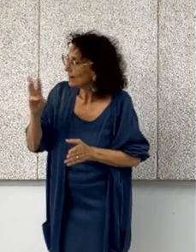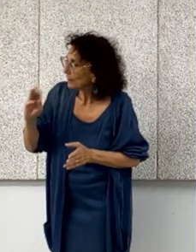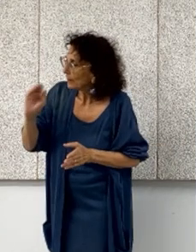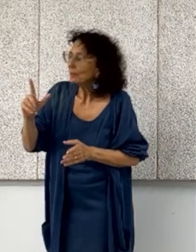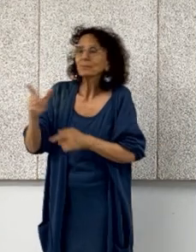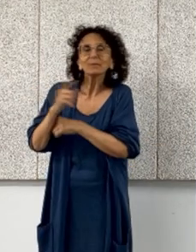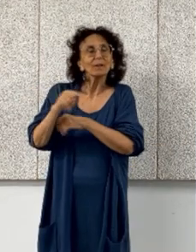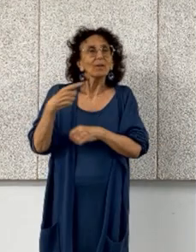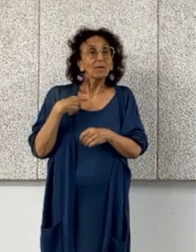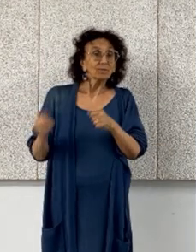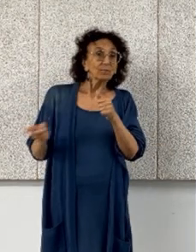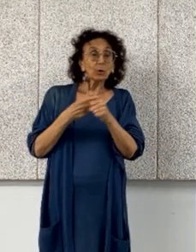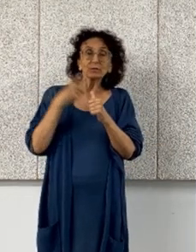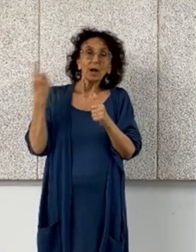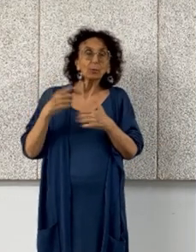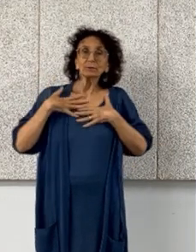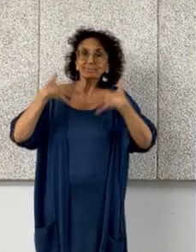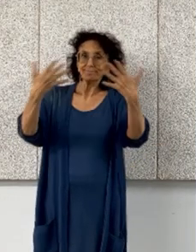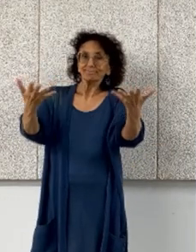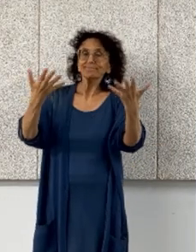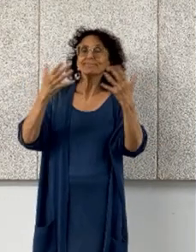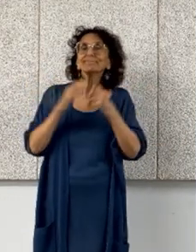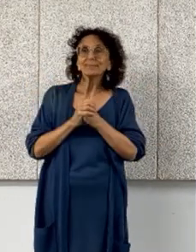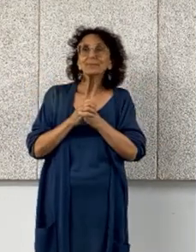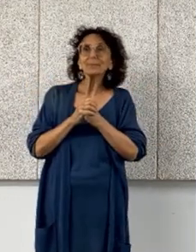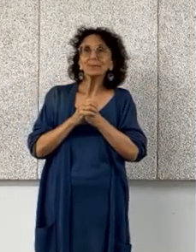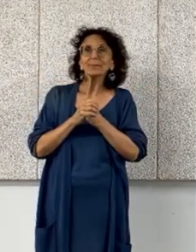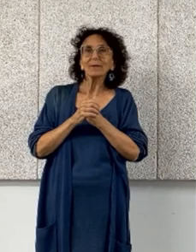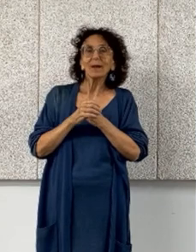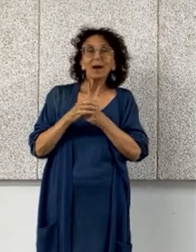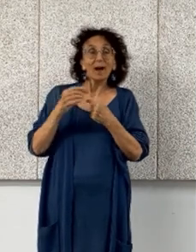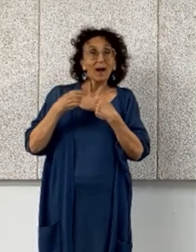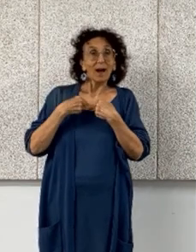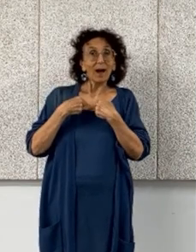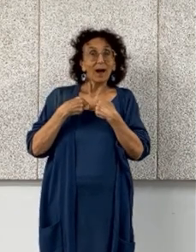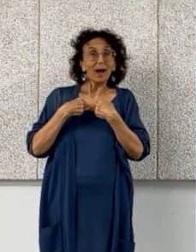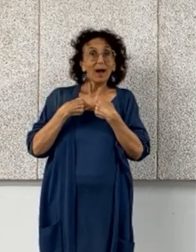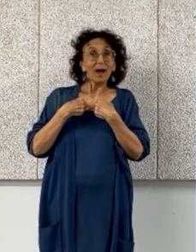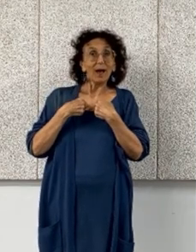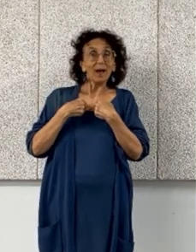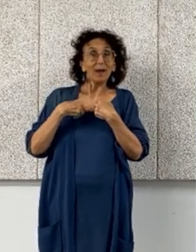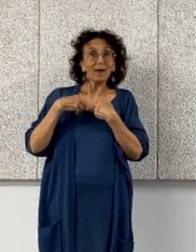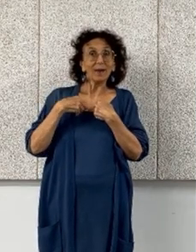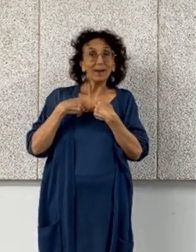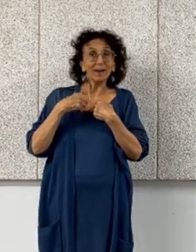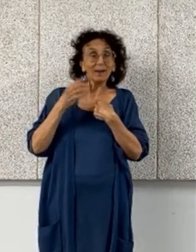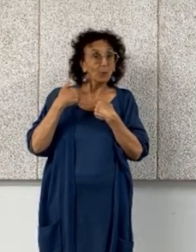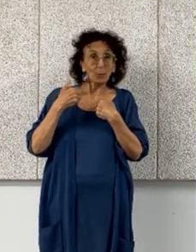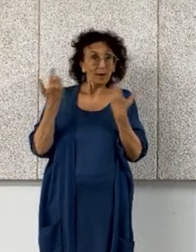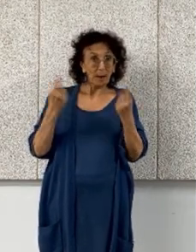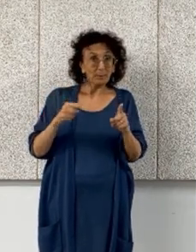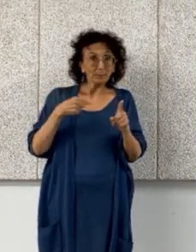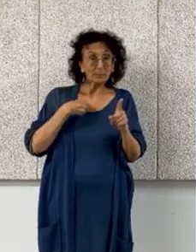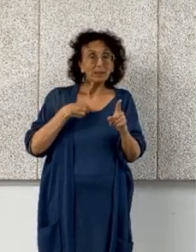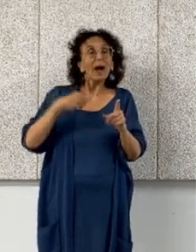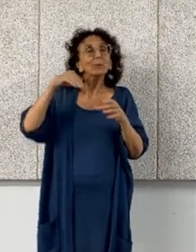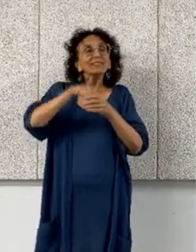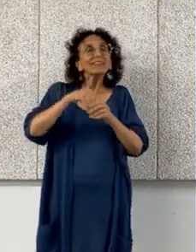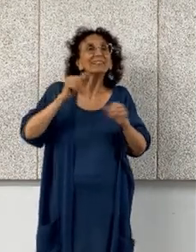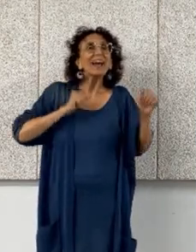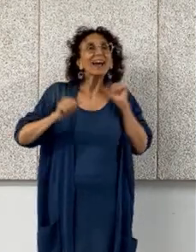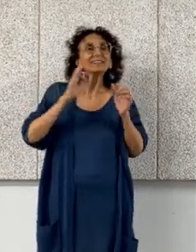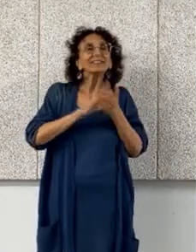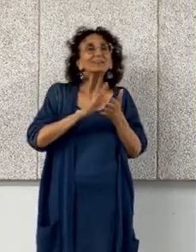The first thing I always like to say is that I got kicked out or let go of acting school